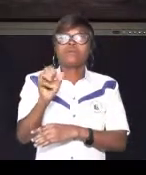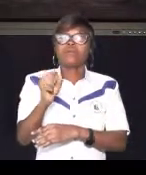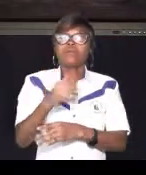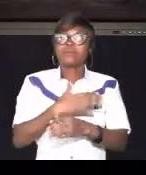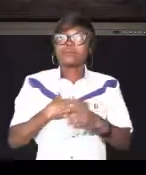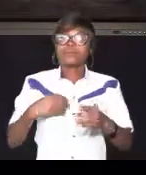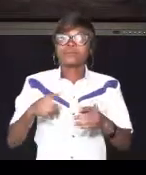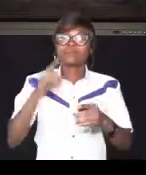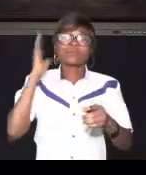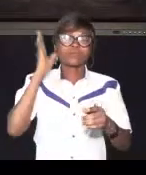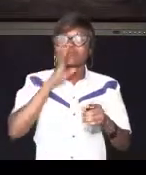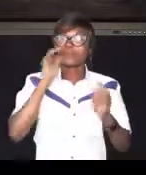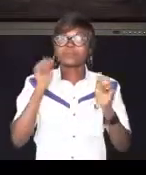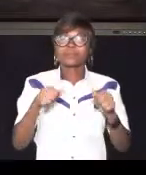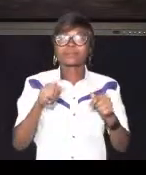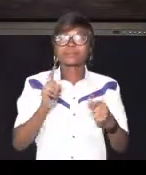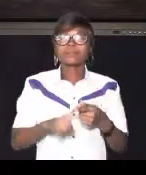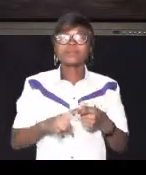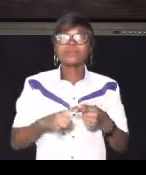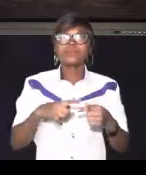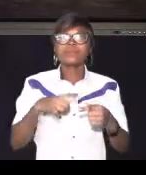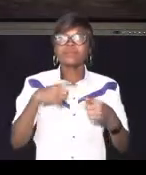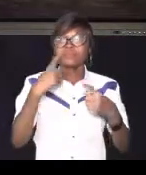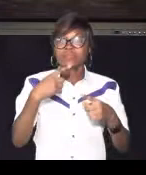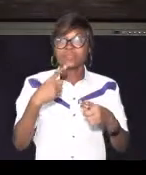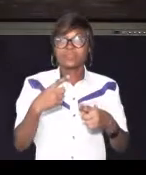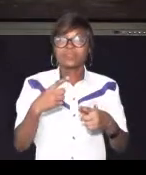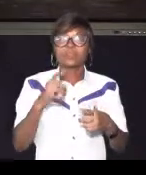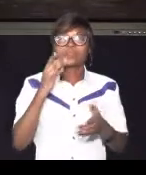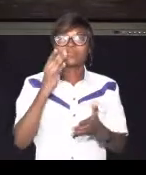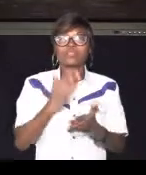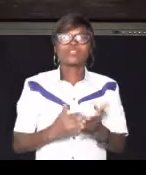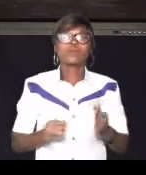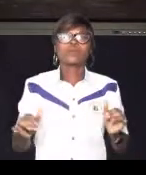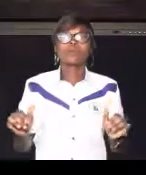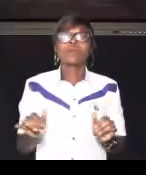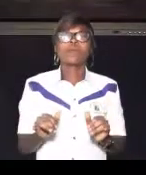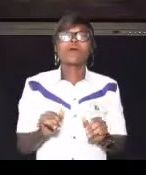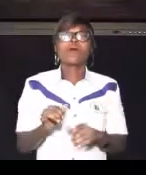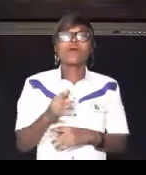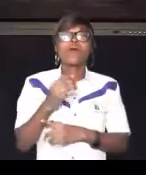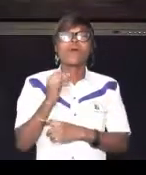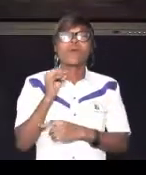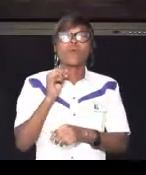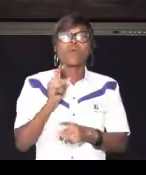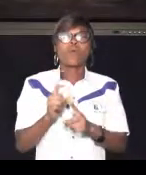means. And you should also be able to say some common